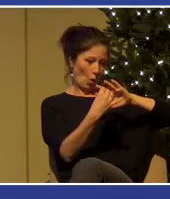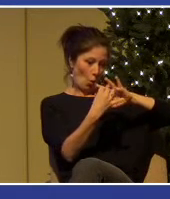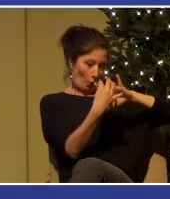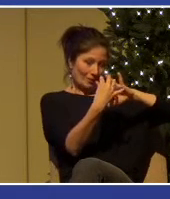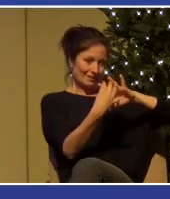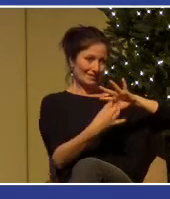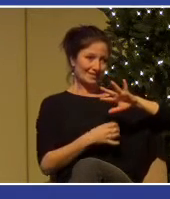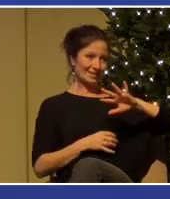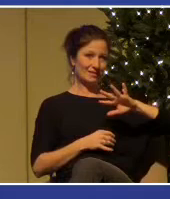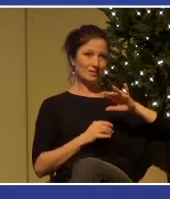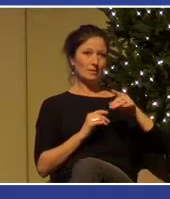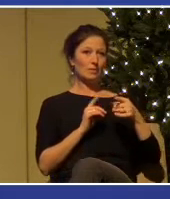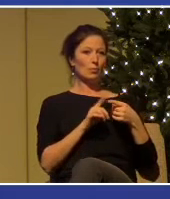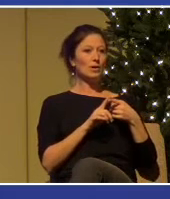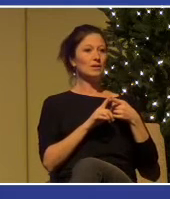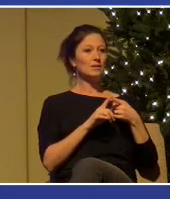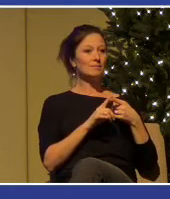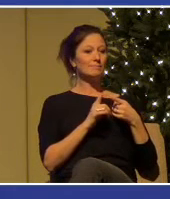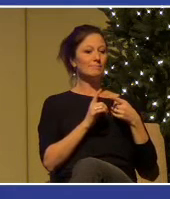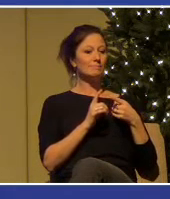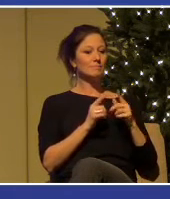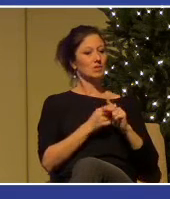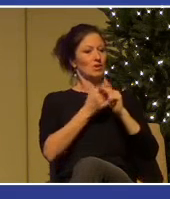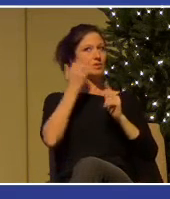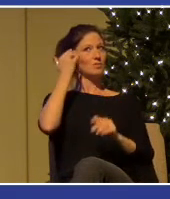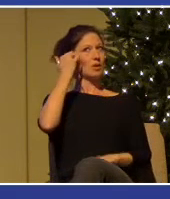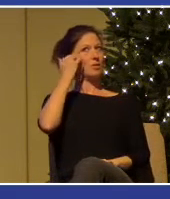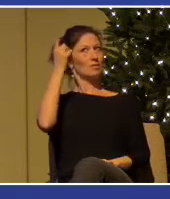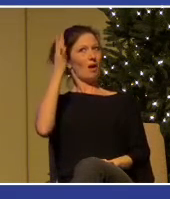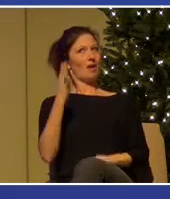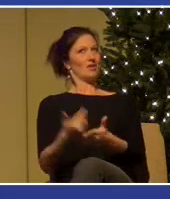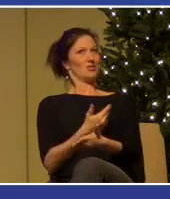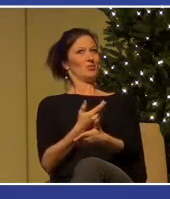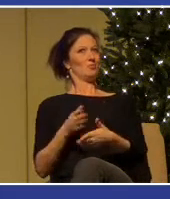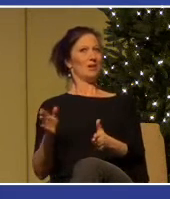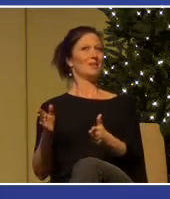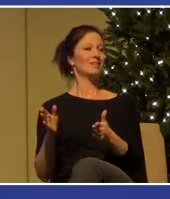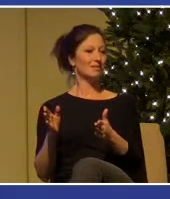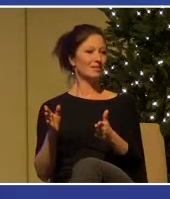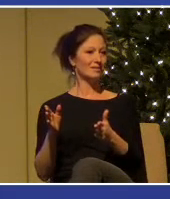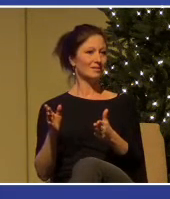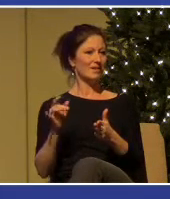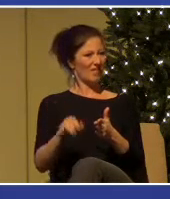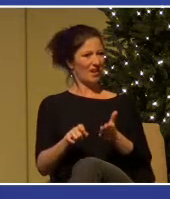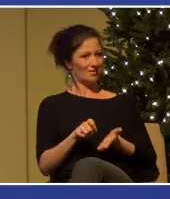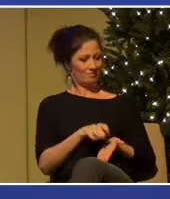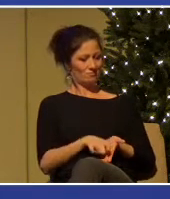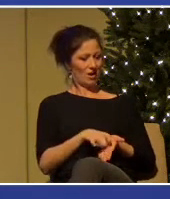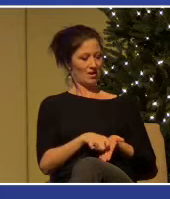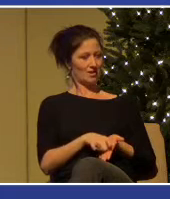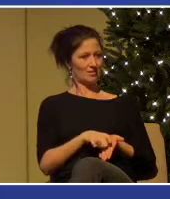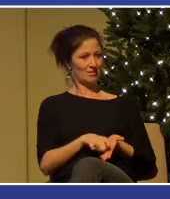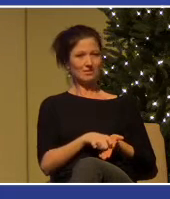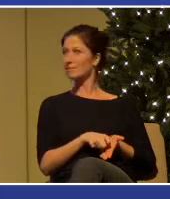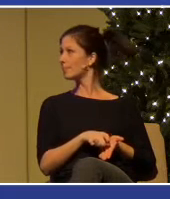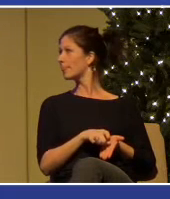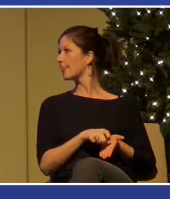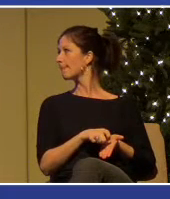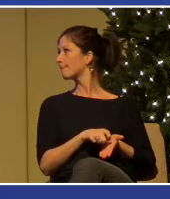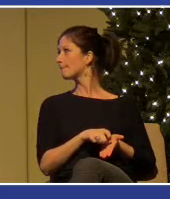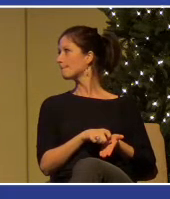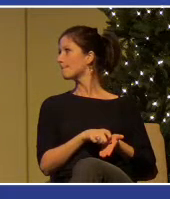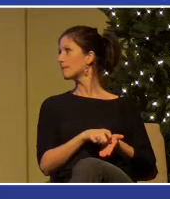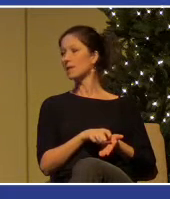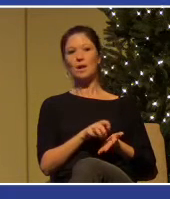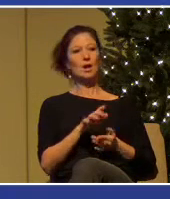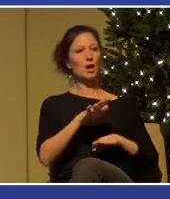And where you came to know him then in a new way, a different way. To write that on the back of the